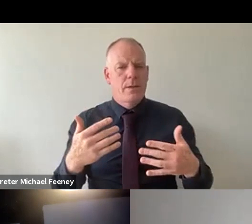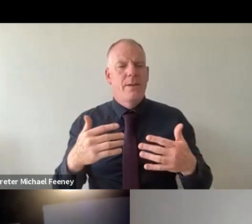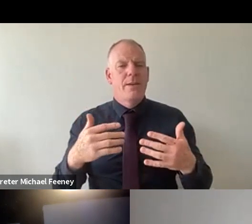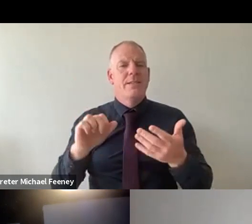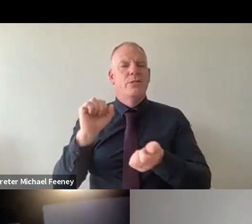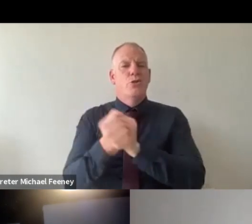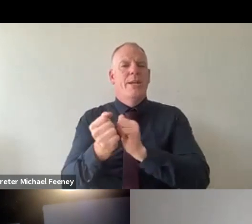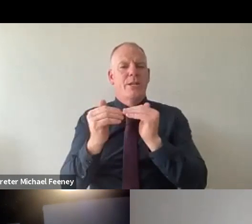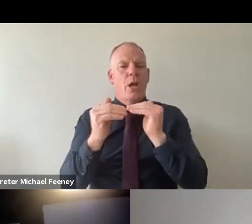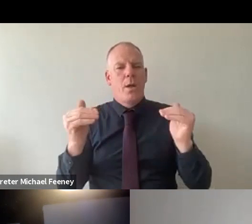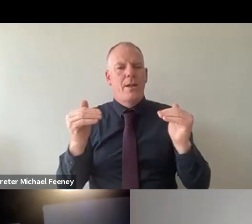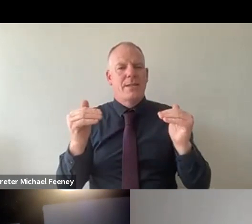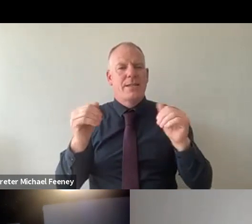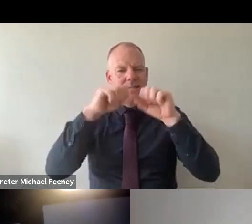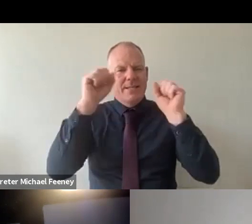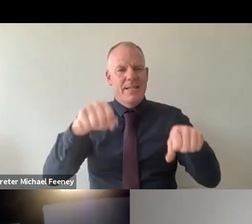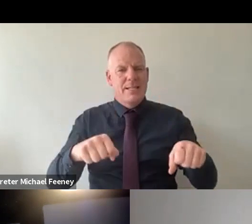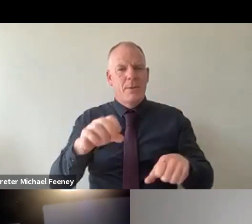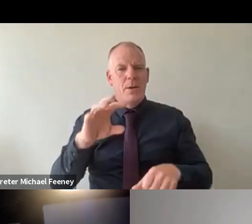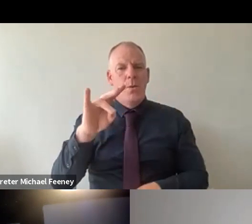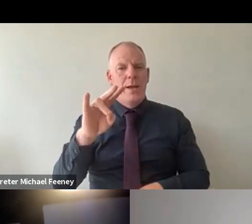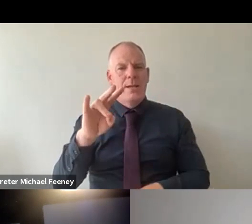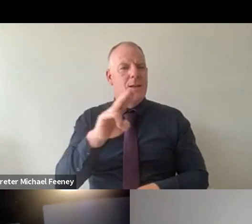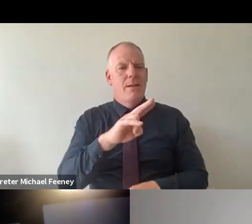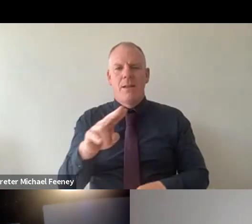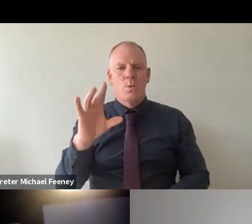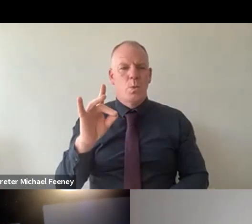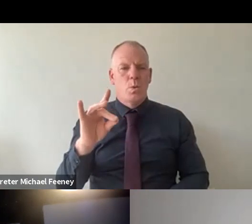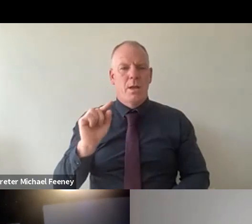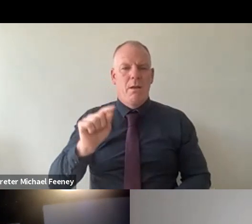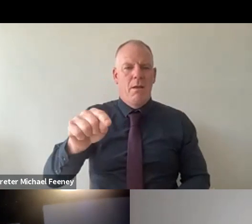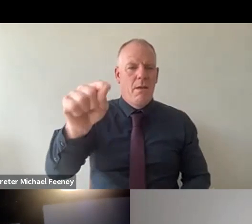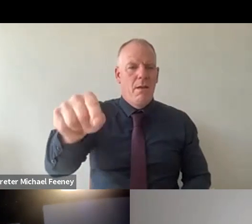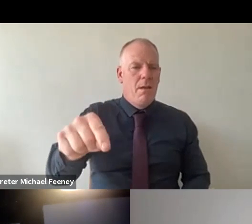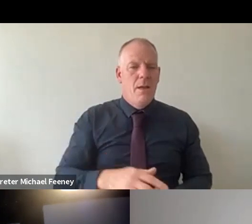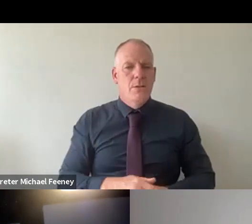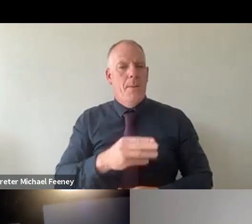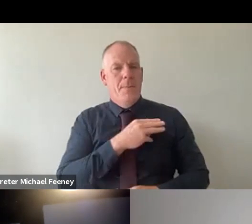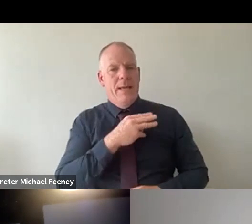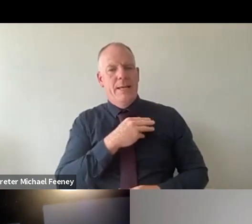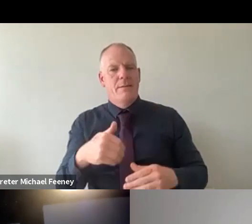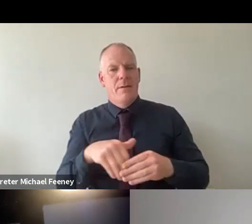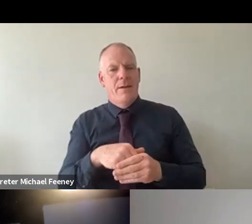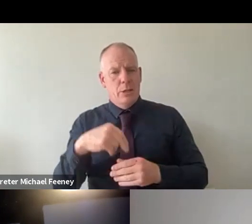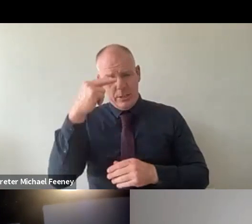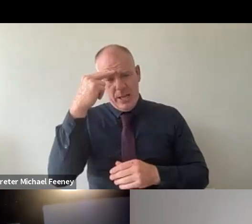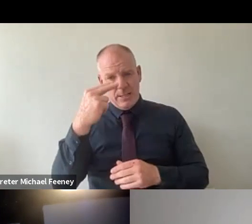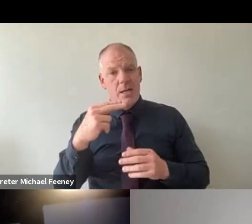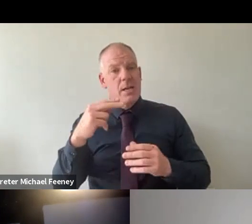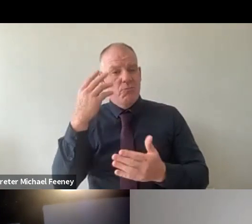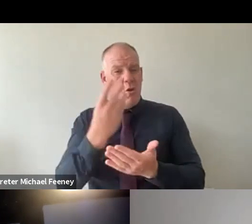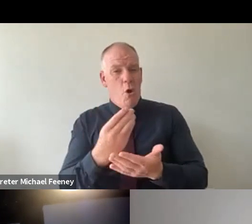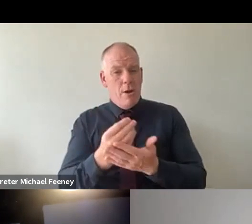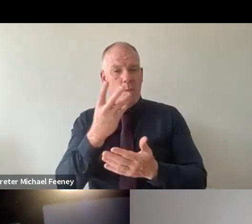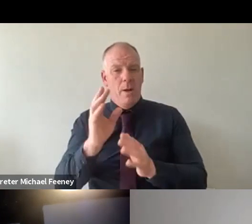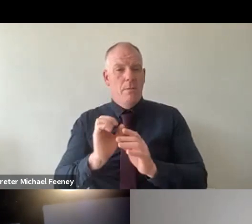evolving equality architecture. So that's Wednesday rather than Tuesday, but please join us. And I understand that it's been recorded and it will